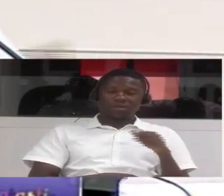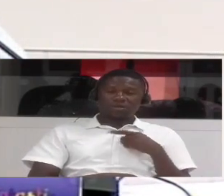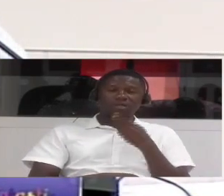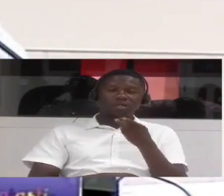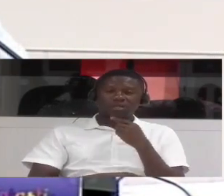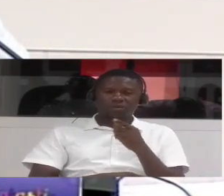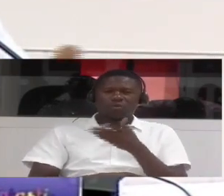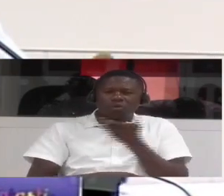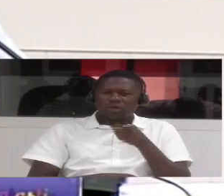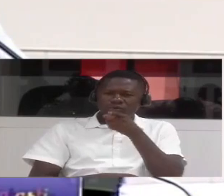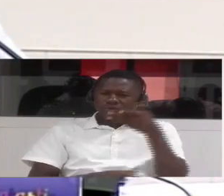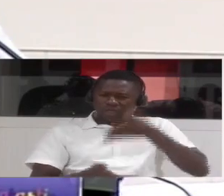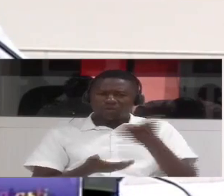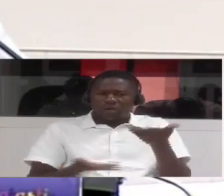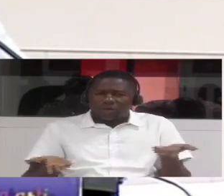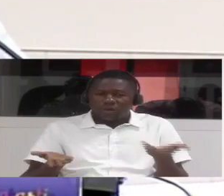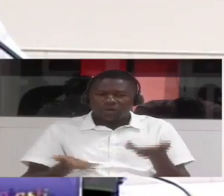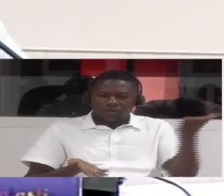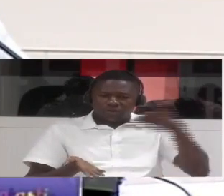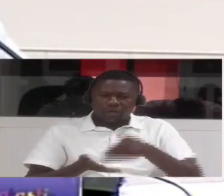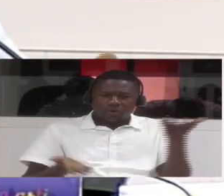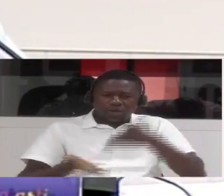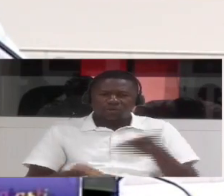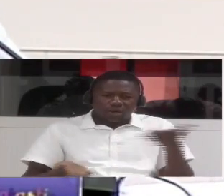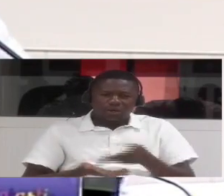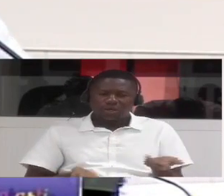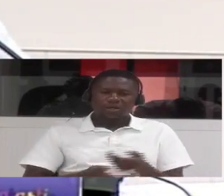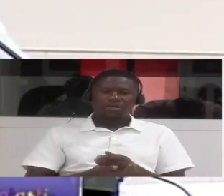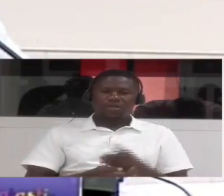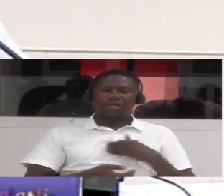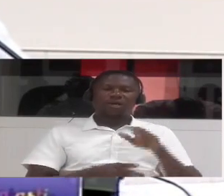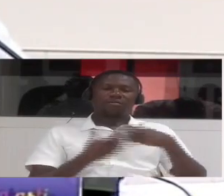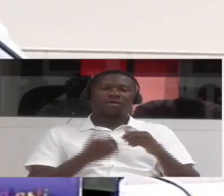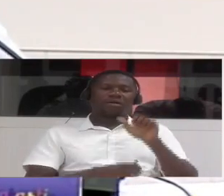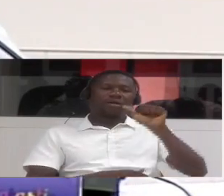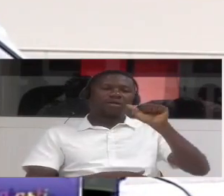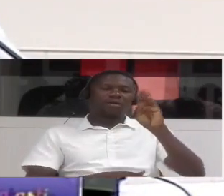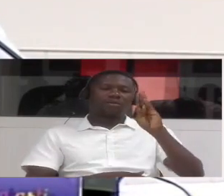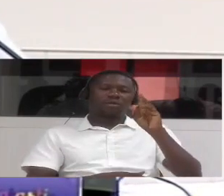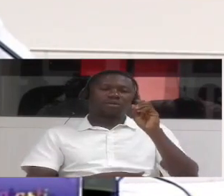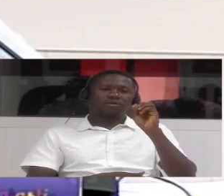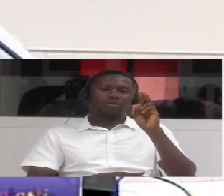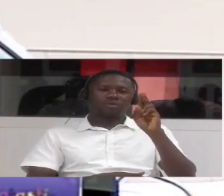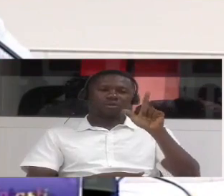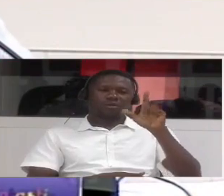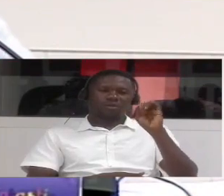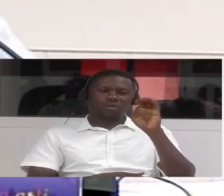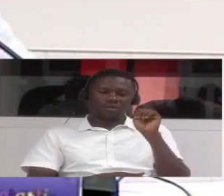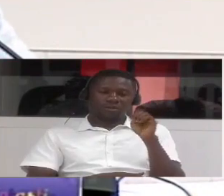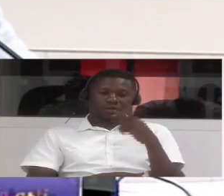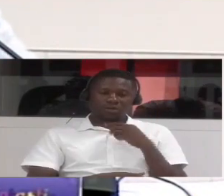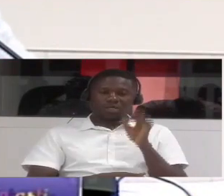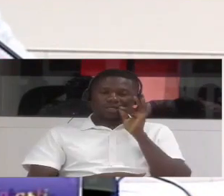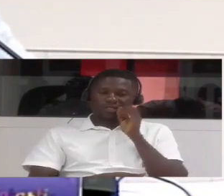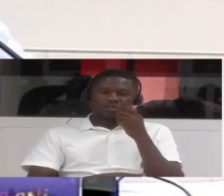here? Why are you guys here? And then Abdullahi responded to him. Then Numo Kujabi was the NIA chief at the time. He